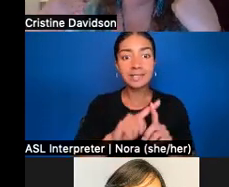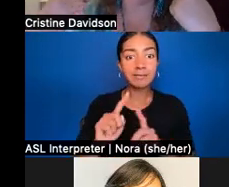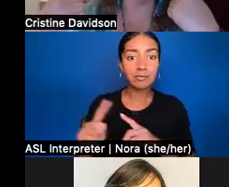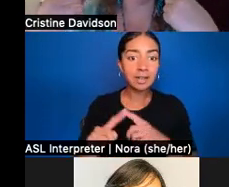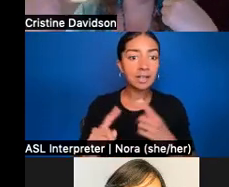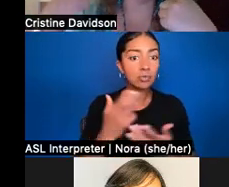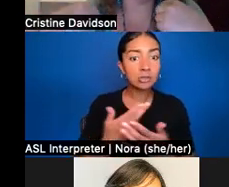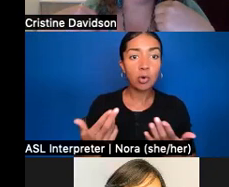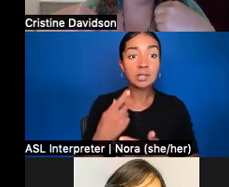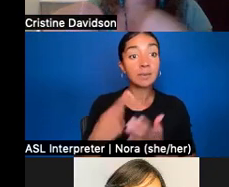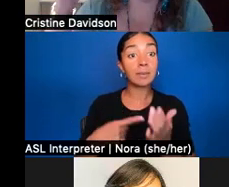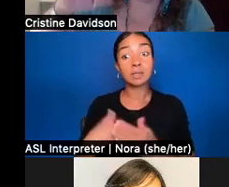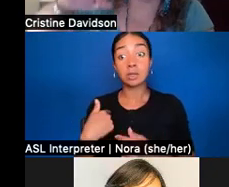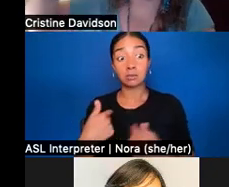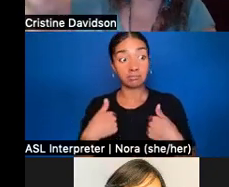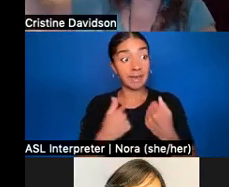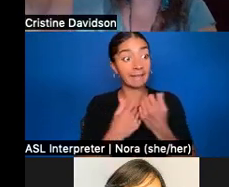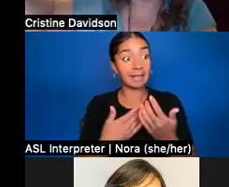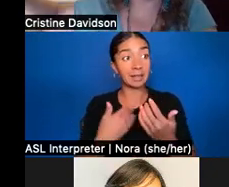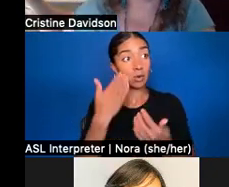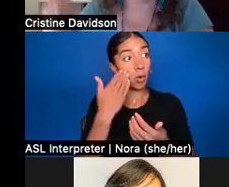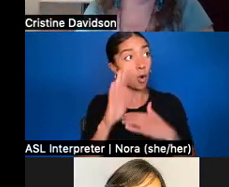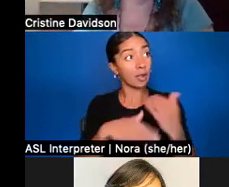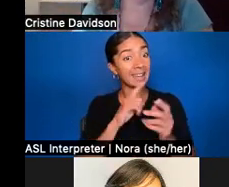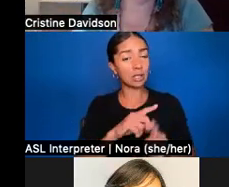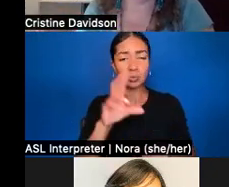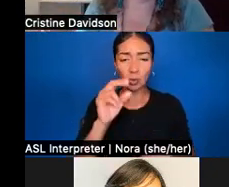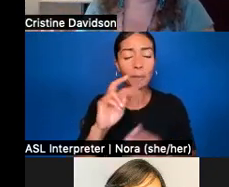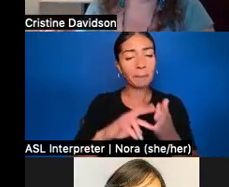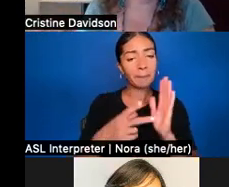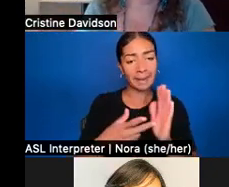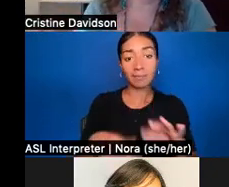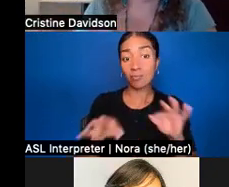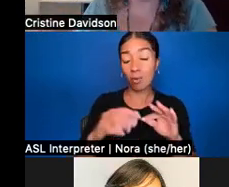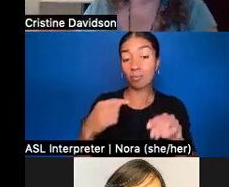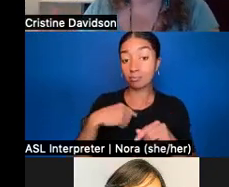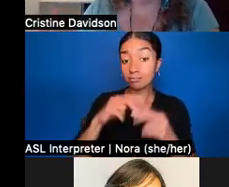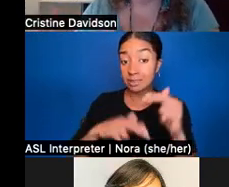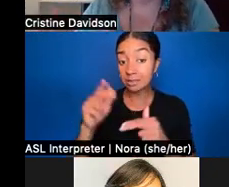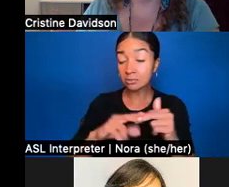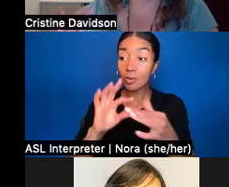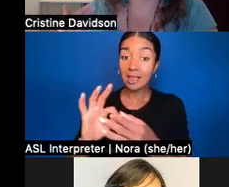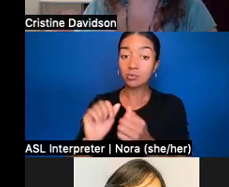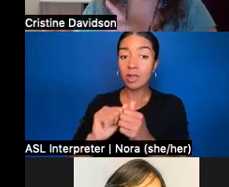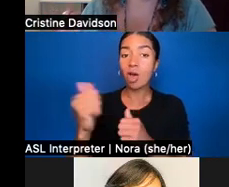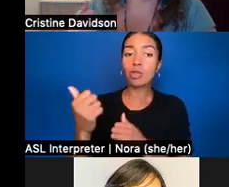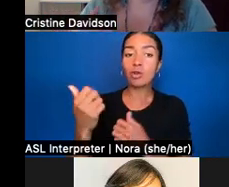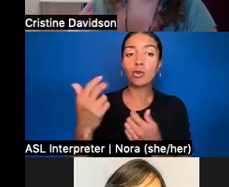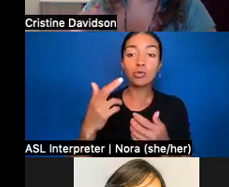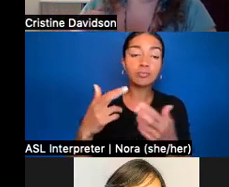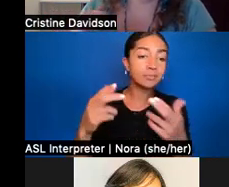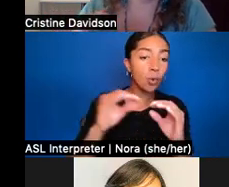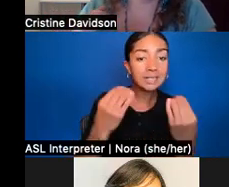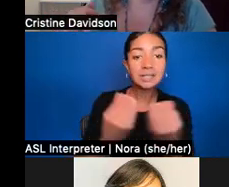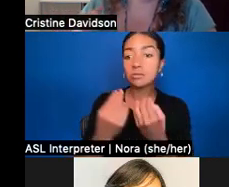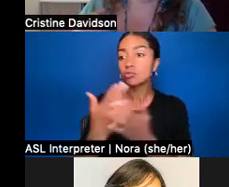it's a good idea for us to build relationships with the possible resources out there ahead of time, which is why we encourage you to go meet